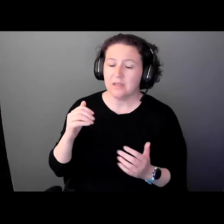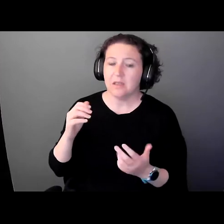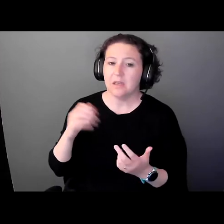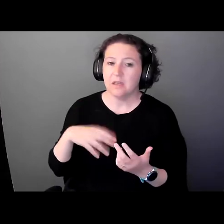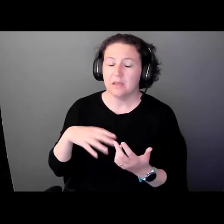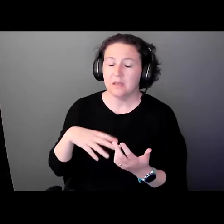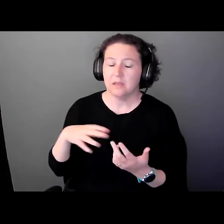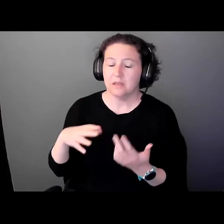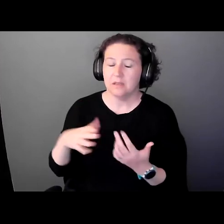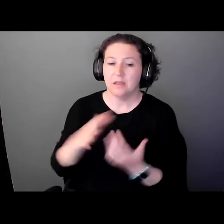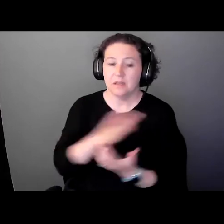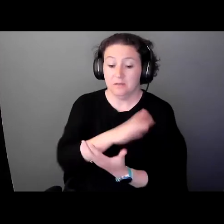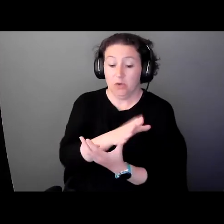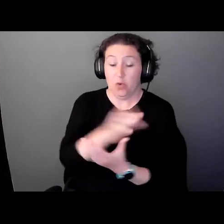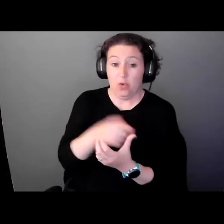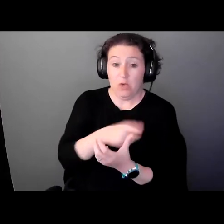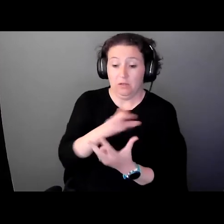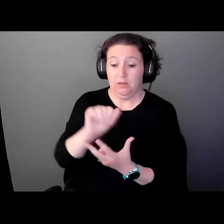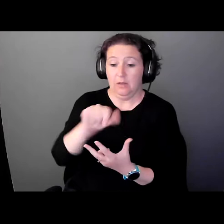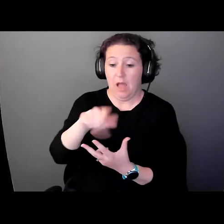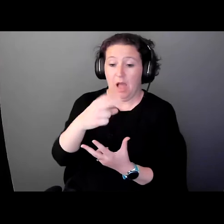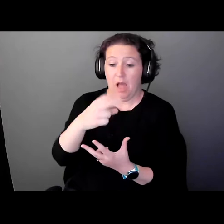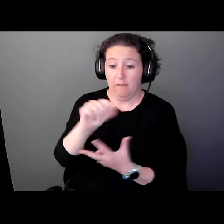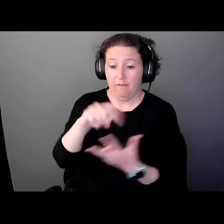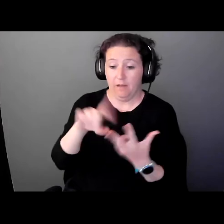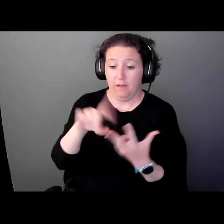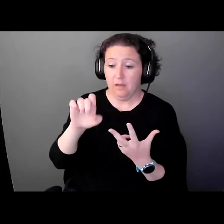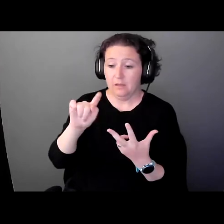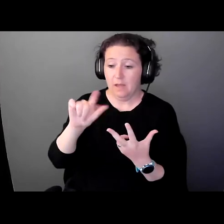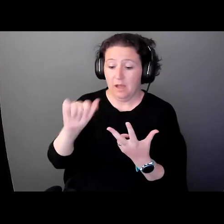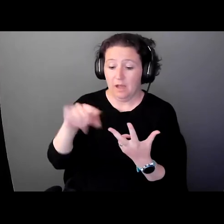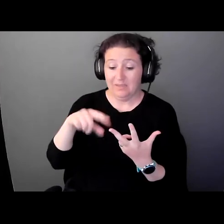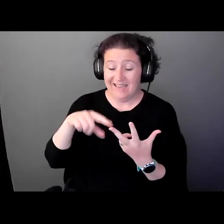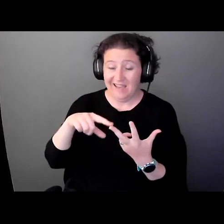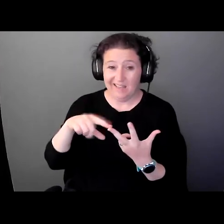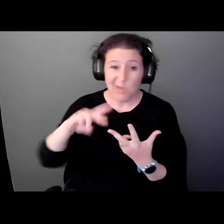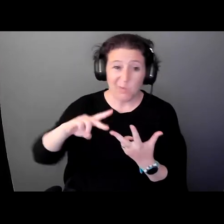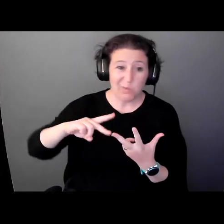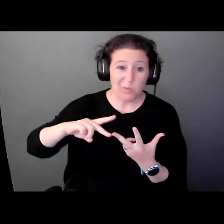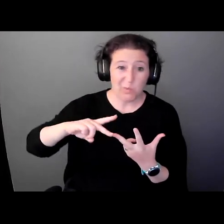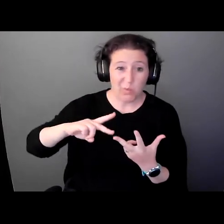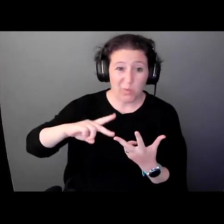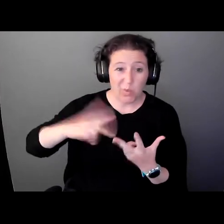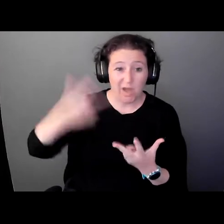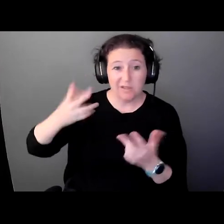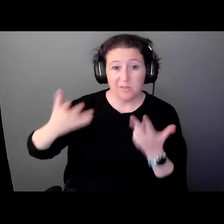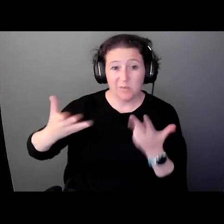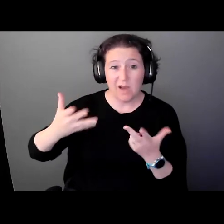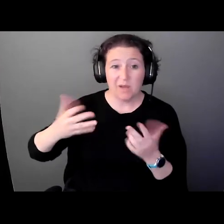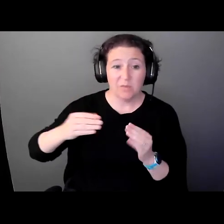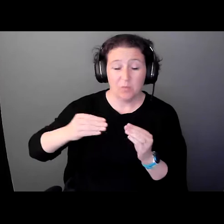has spread in the US and it's on schedule to become the dominant variant over the next several